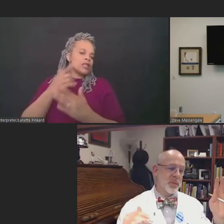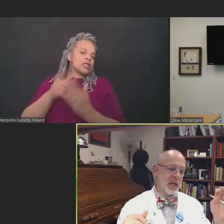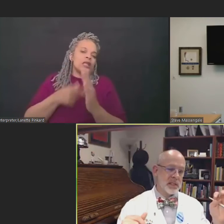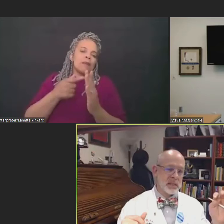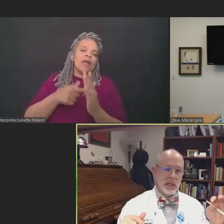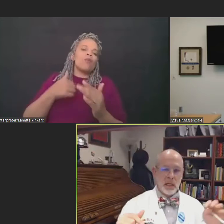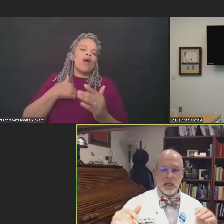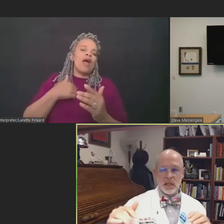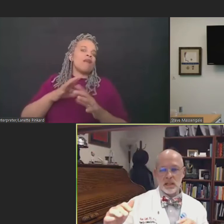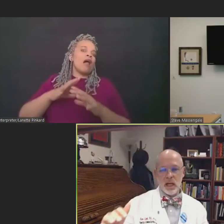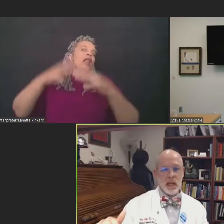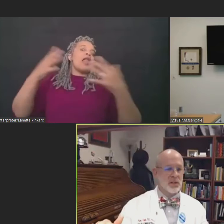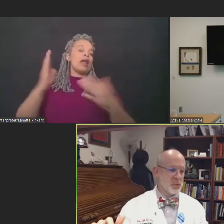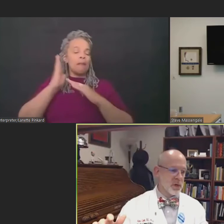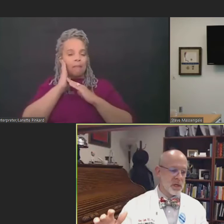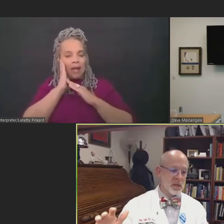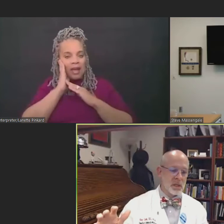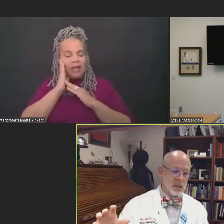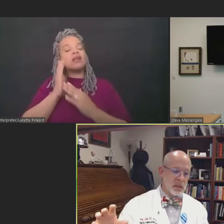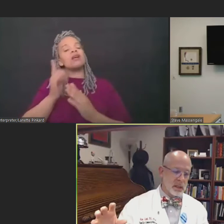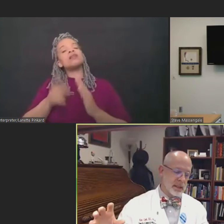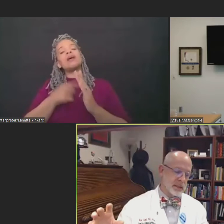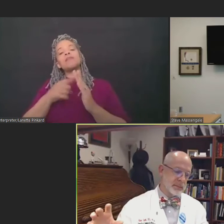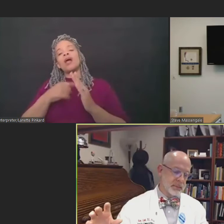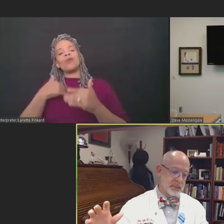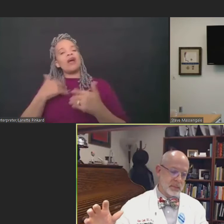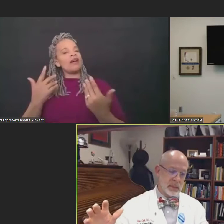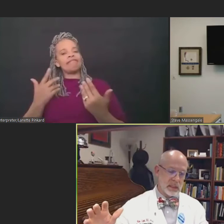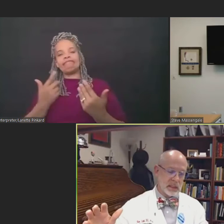plenty of beds and then days where